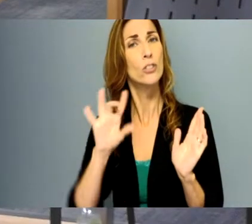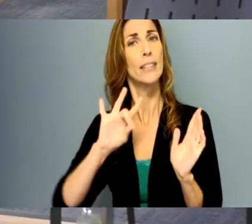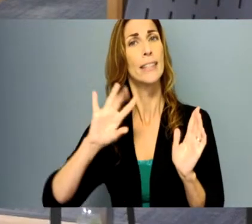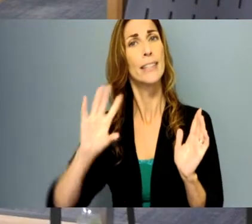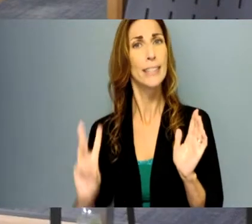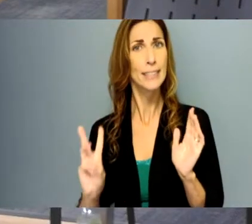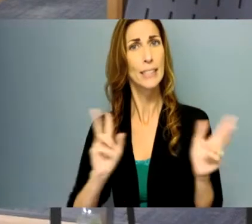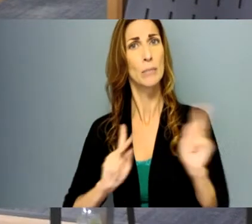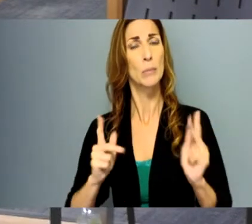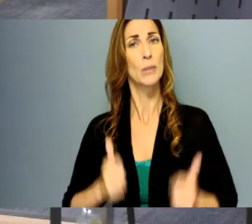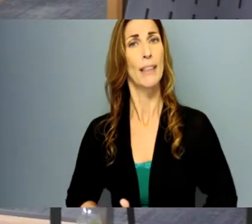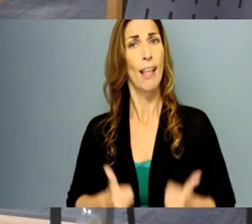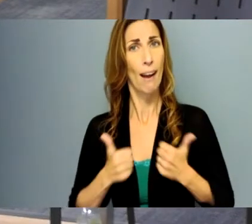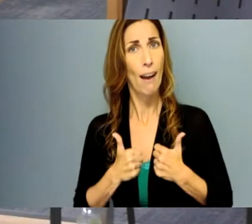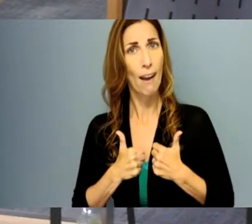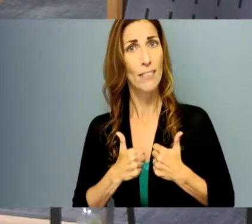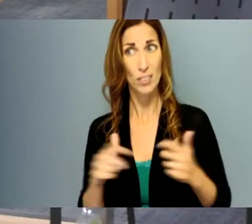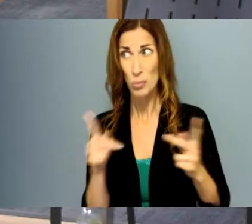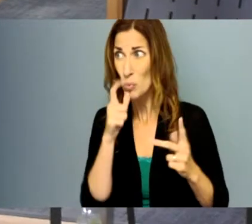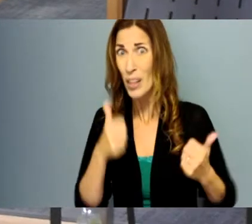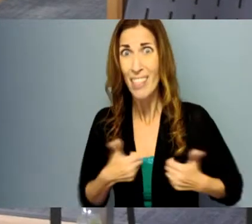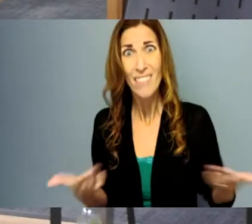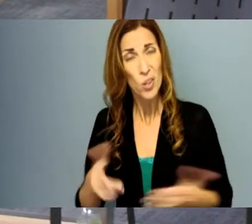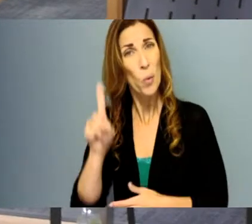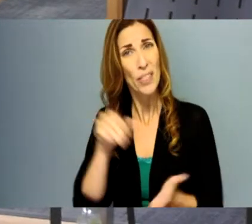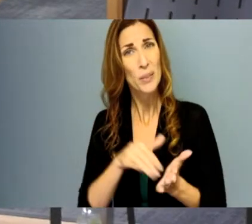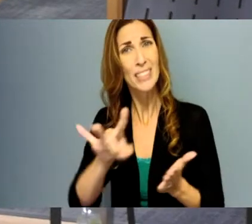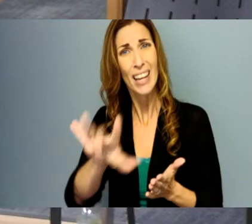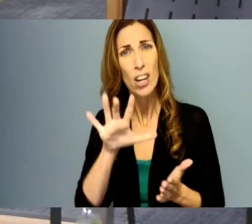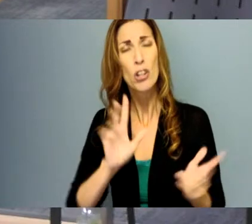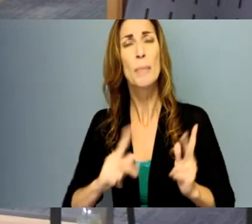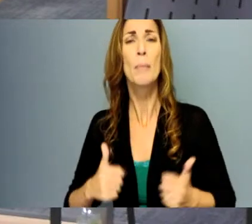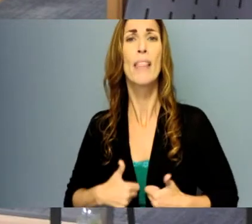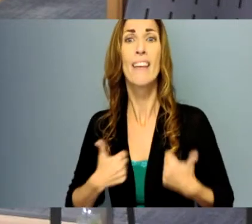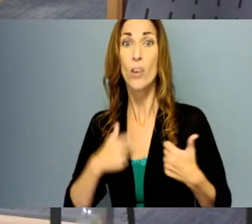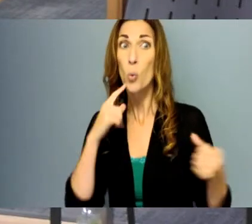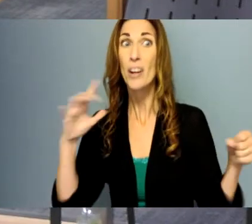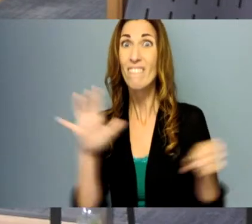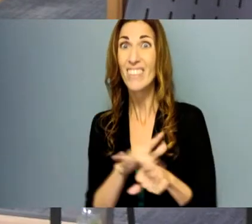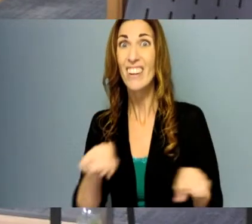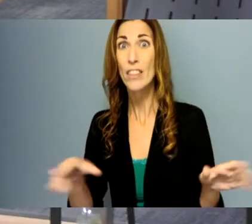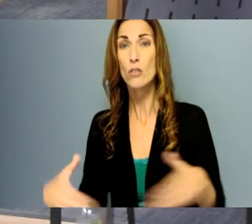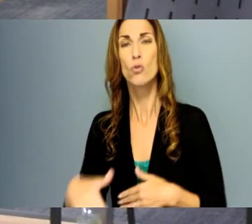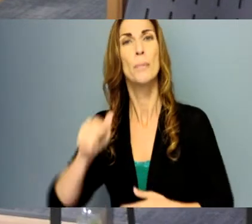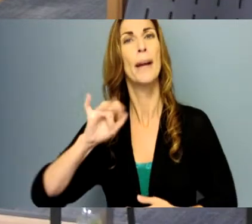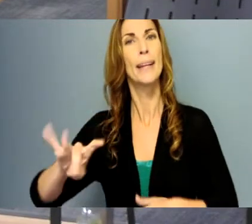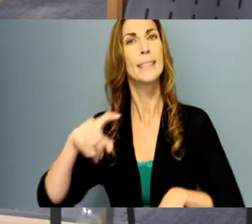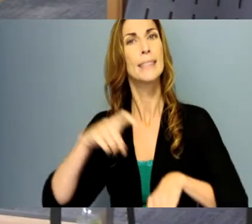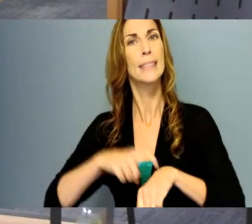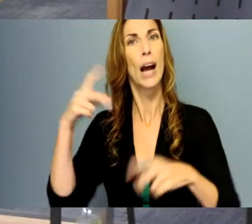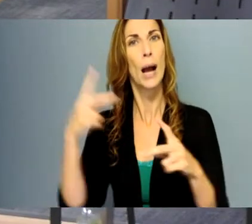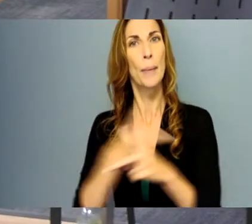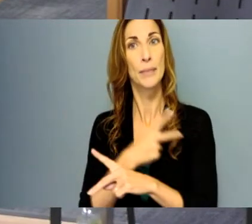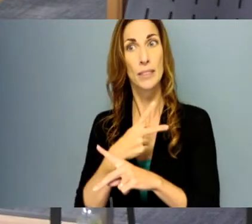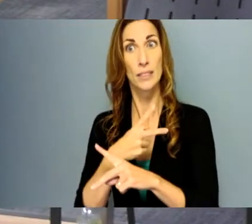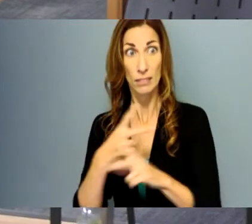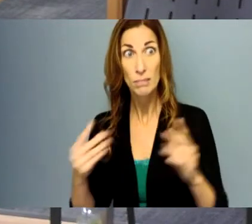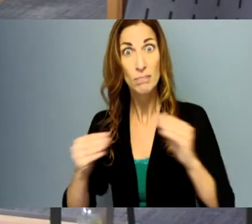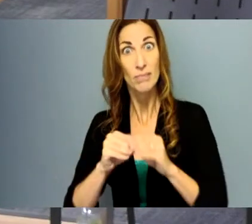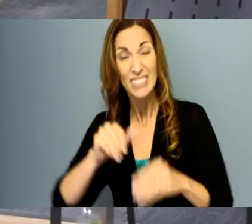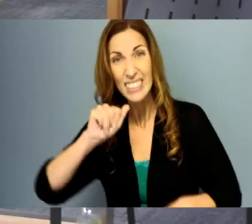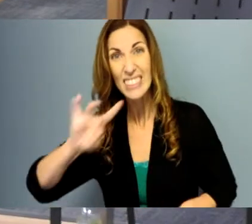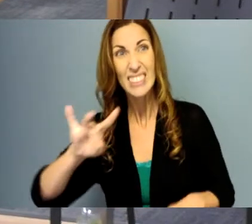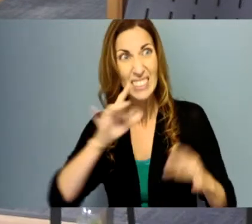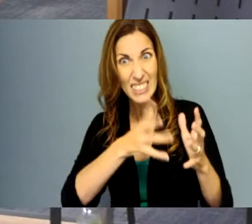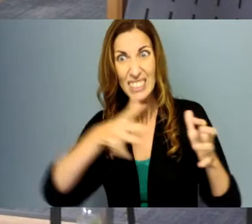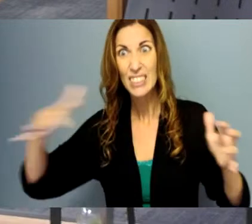1,886 lives of our residents. That would fill this room 18 times. So we are making